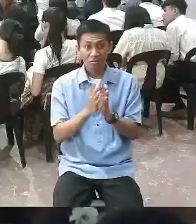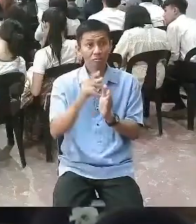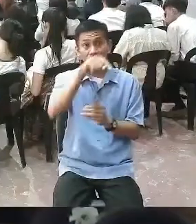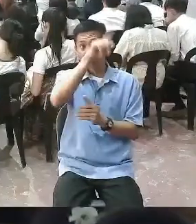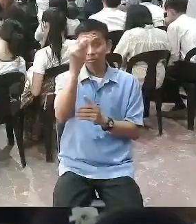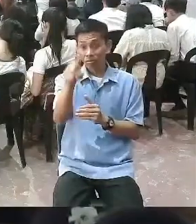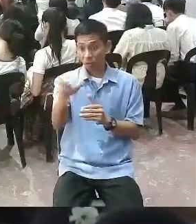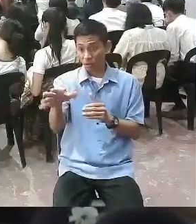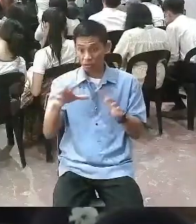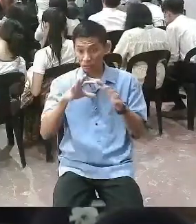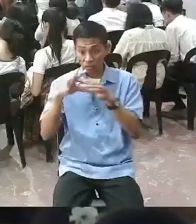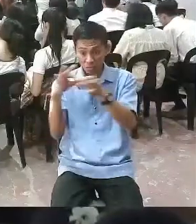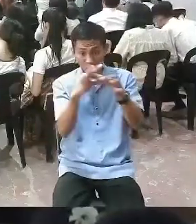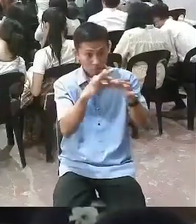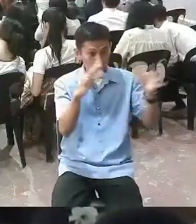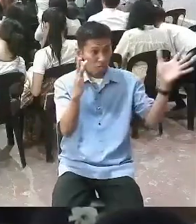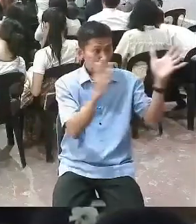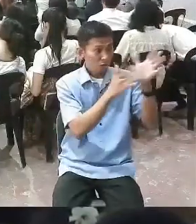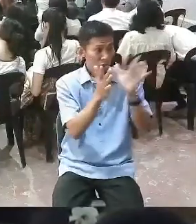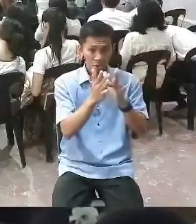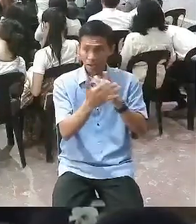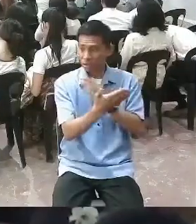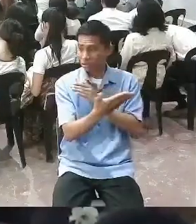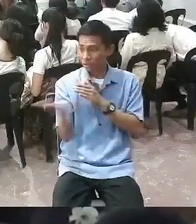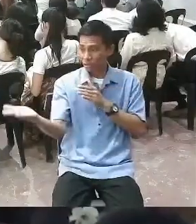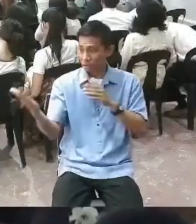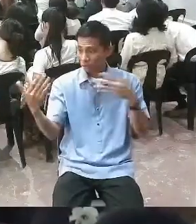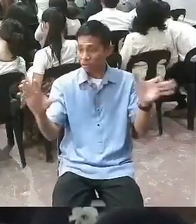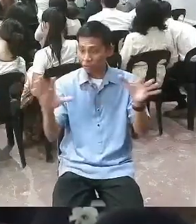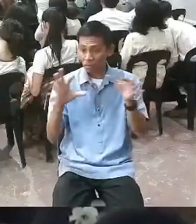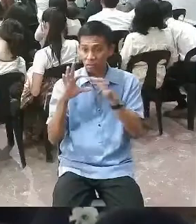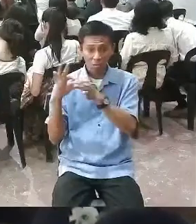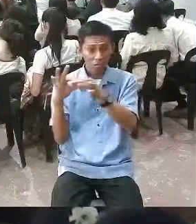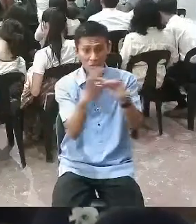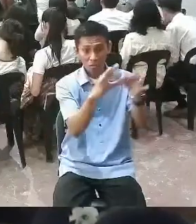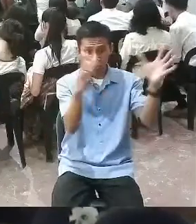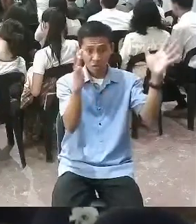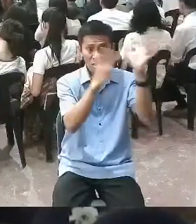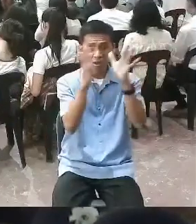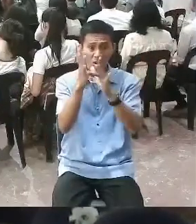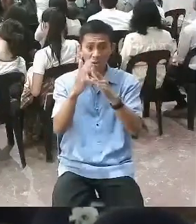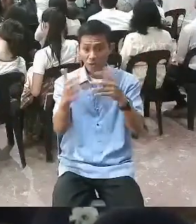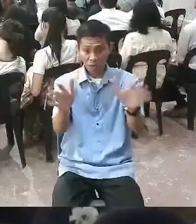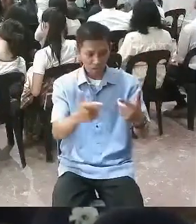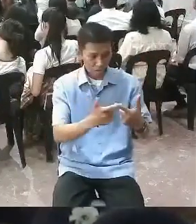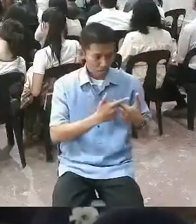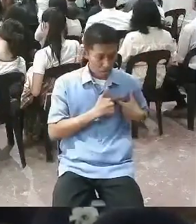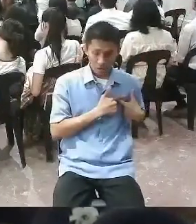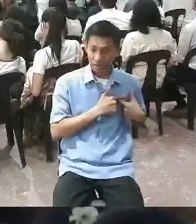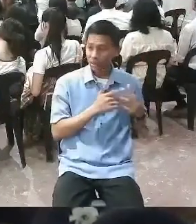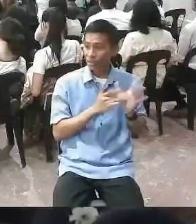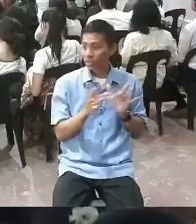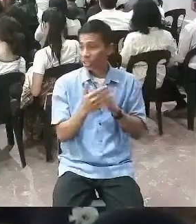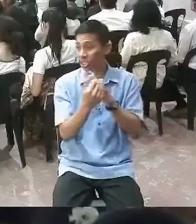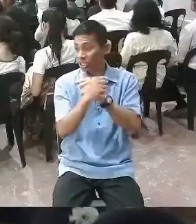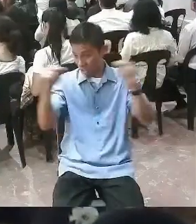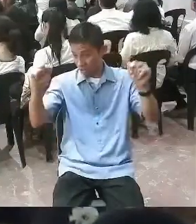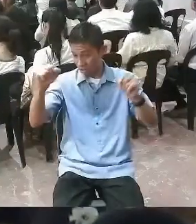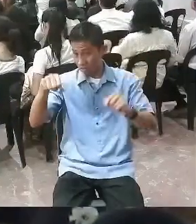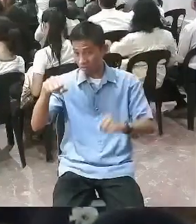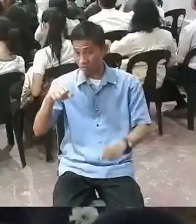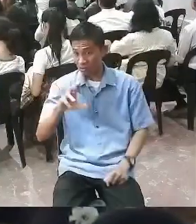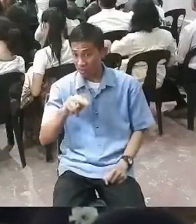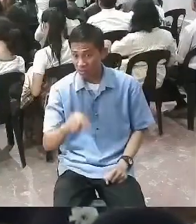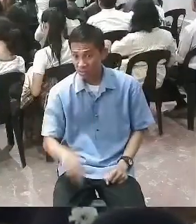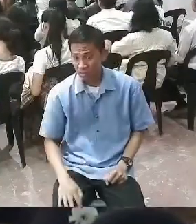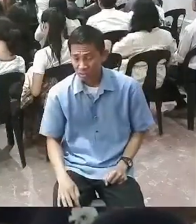Are you in Christ Jesus this morning? Have you accepted him as your Savior? If you have,